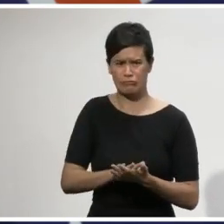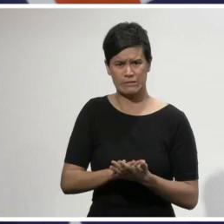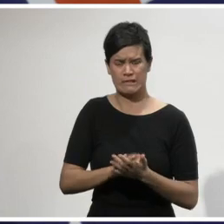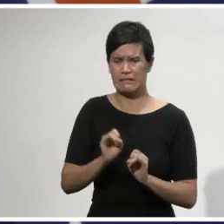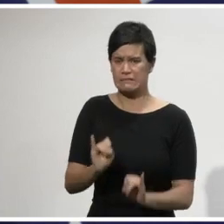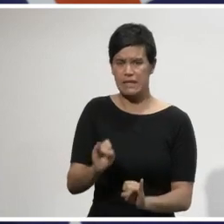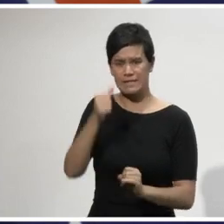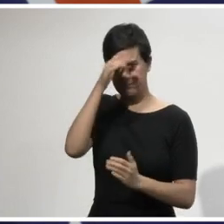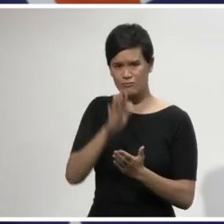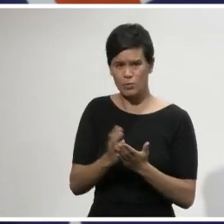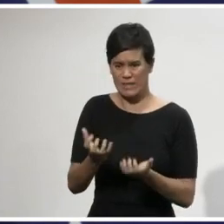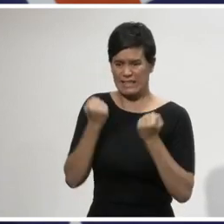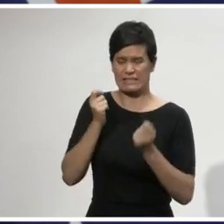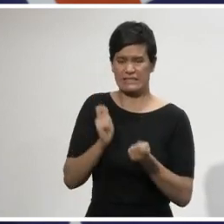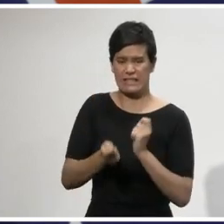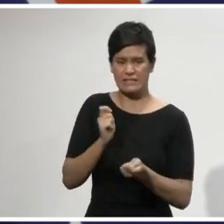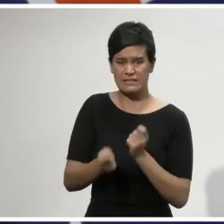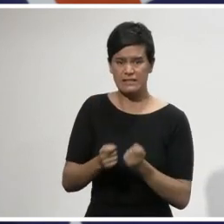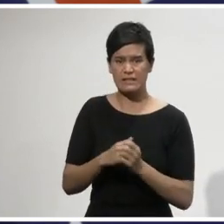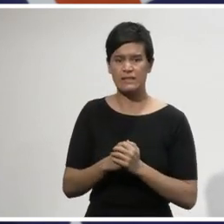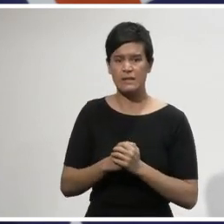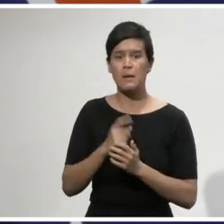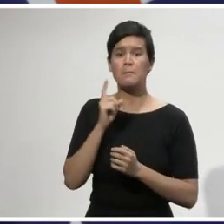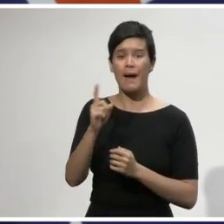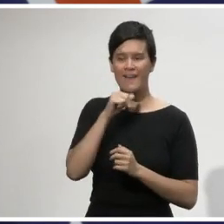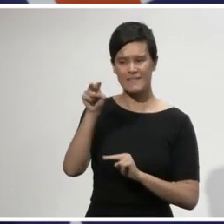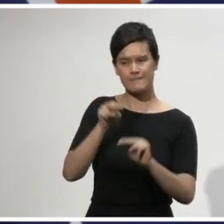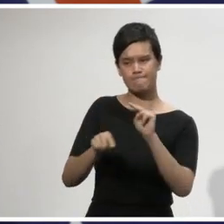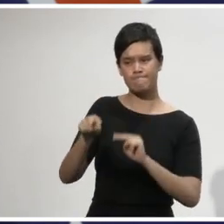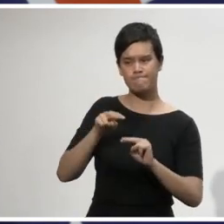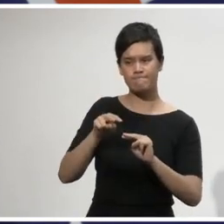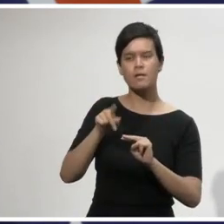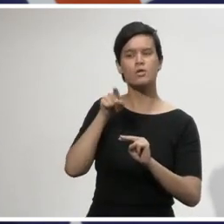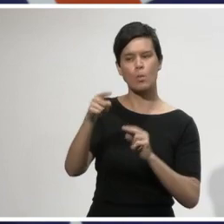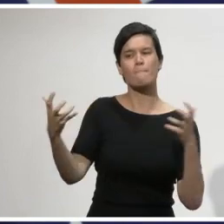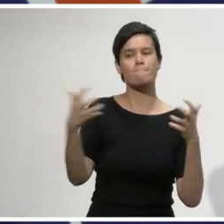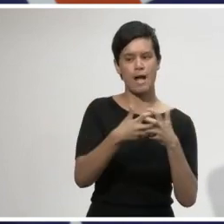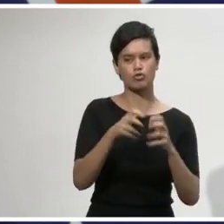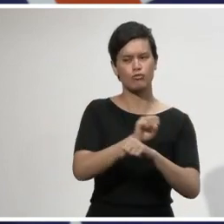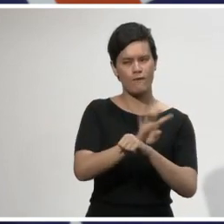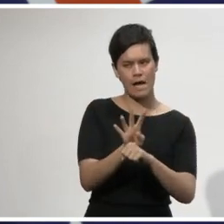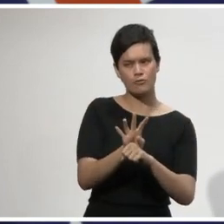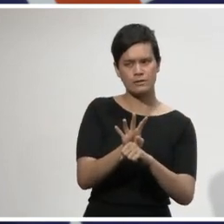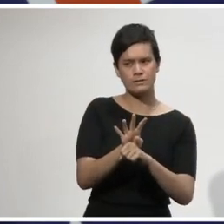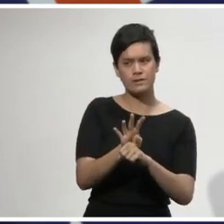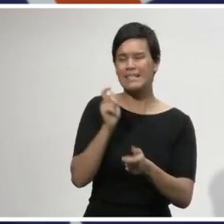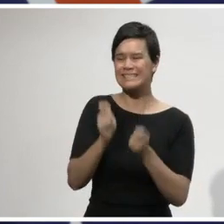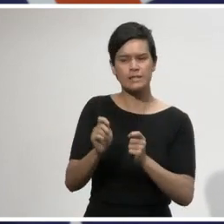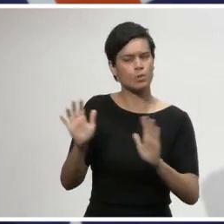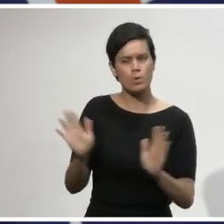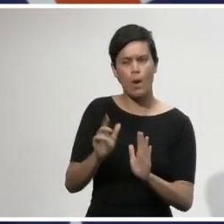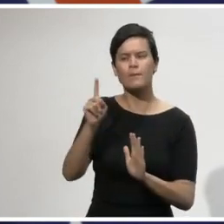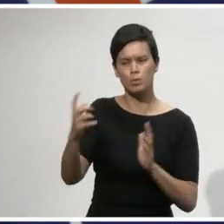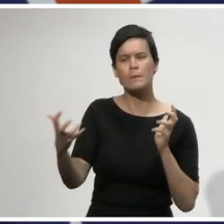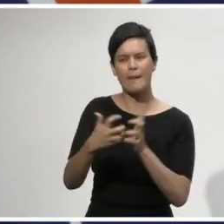they've been part of, they have been deemed to be a probable case. So the total of the